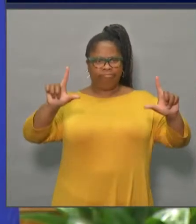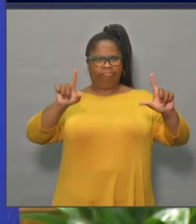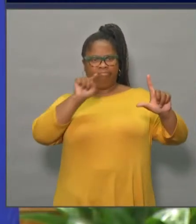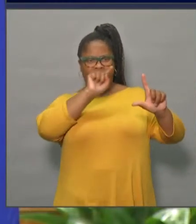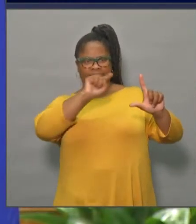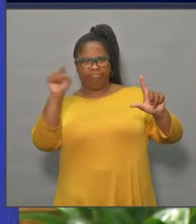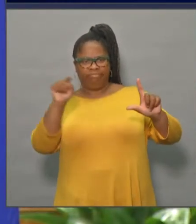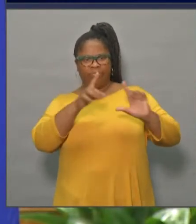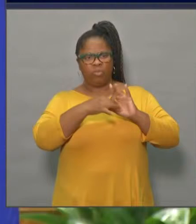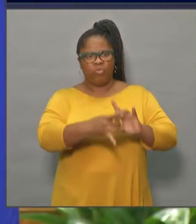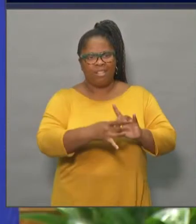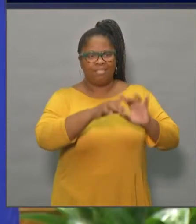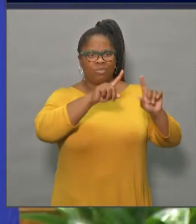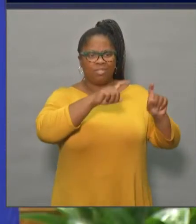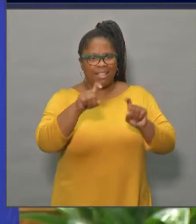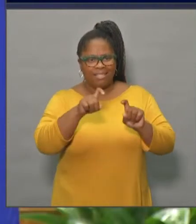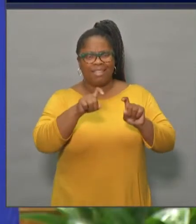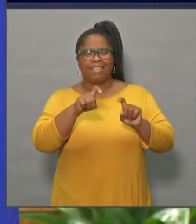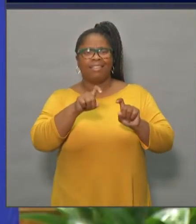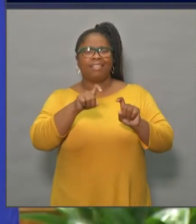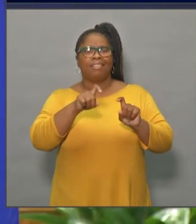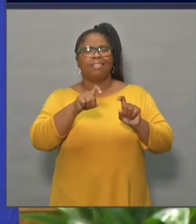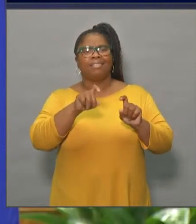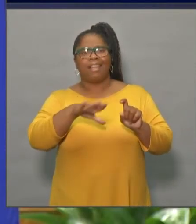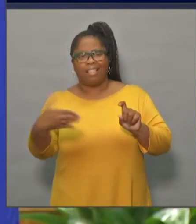deaths. So please go to our website,